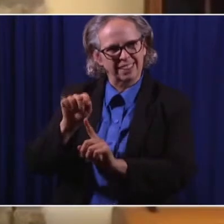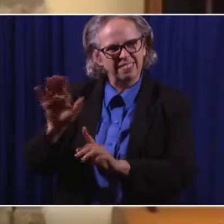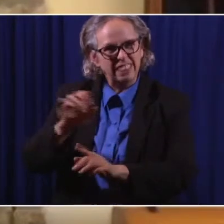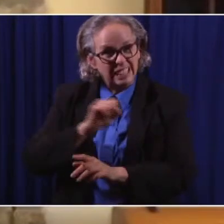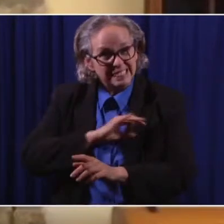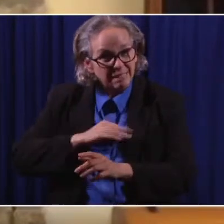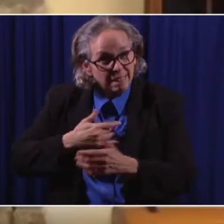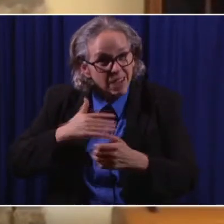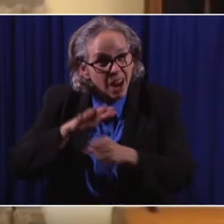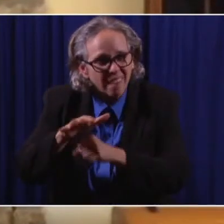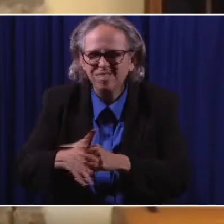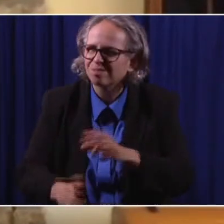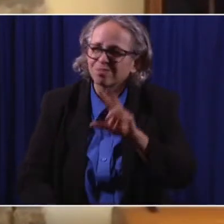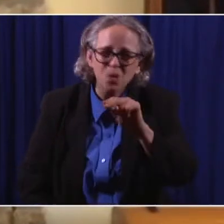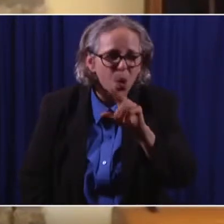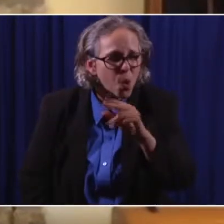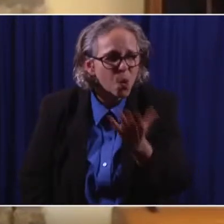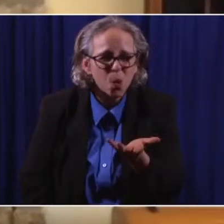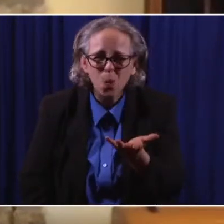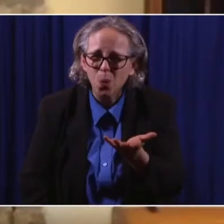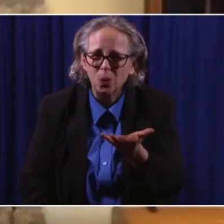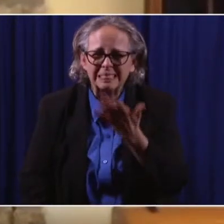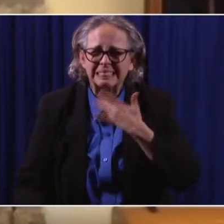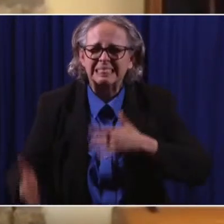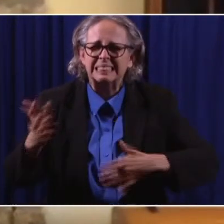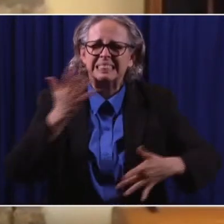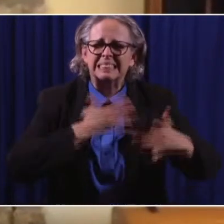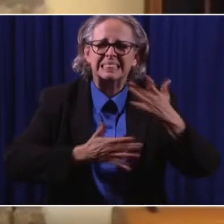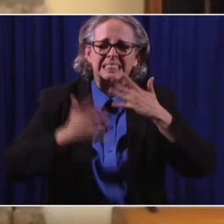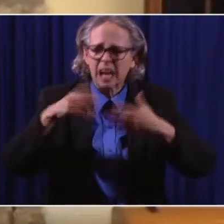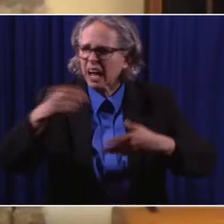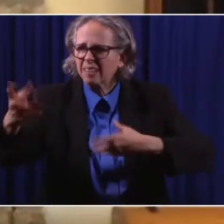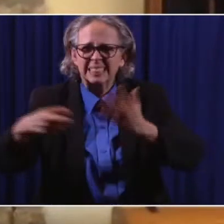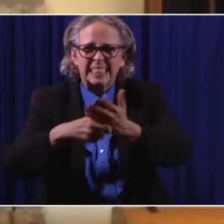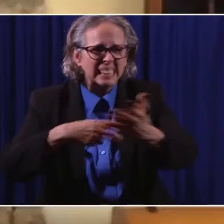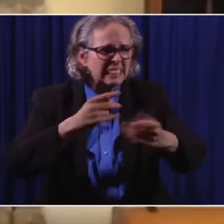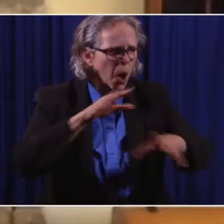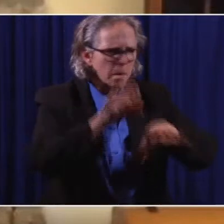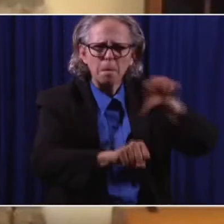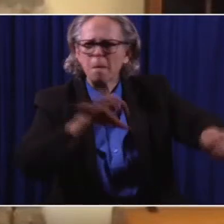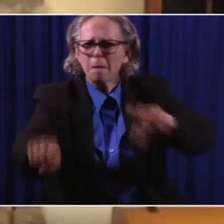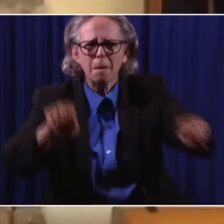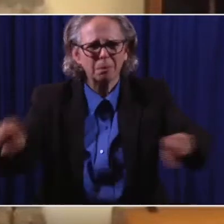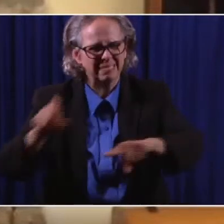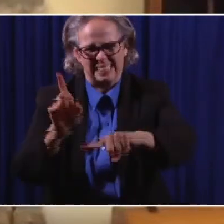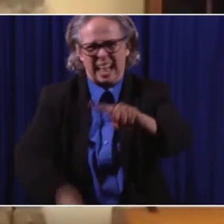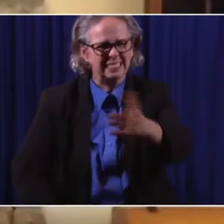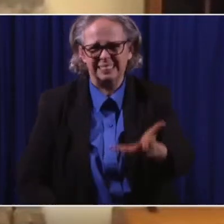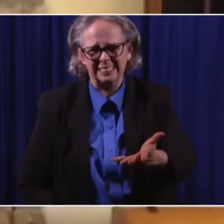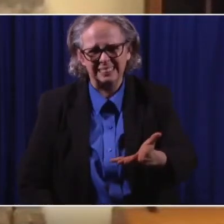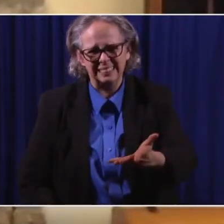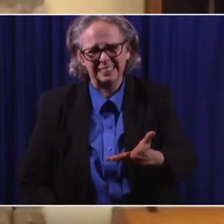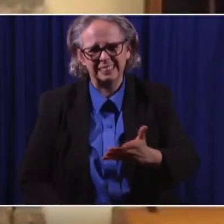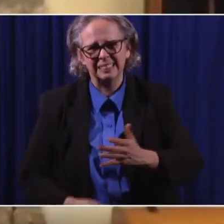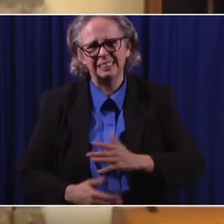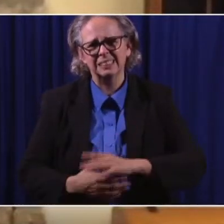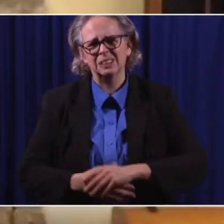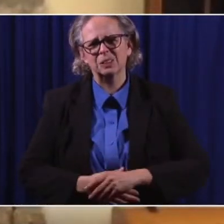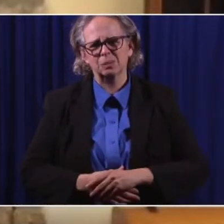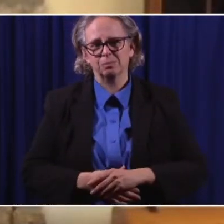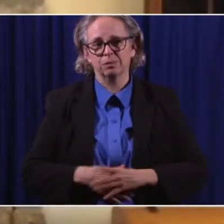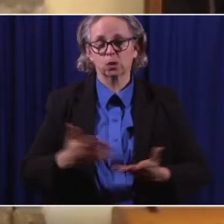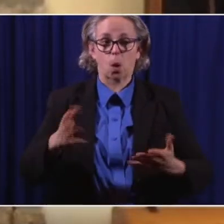everywhere. What I would say though is this: that if and I think our businesses have done a